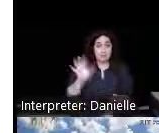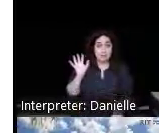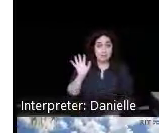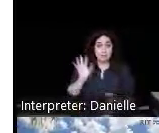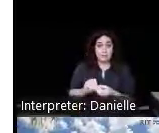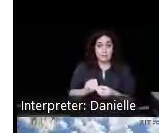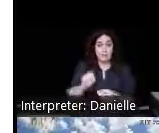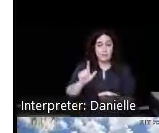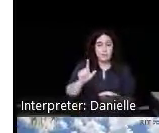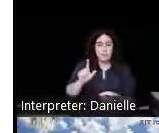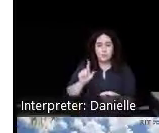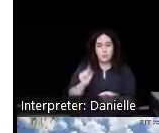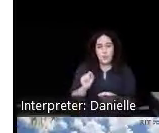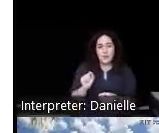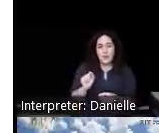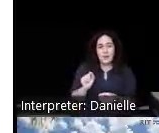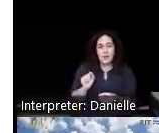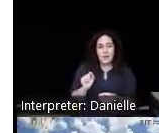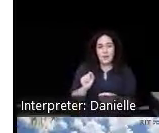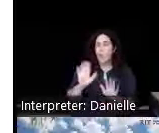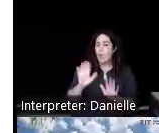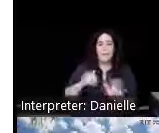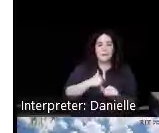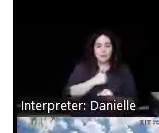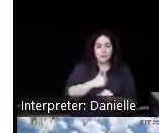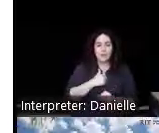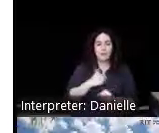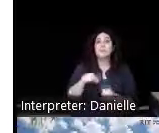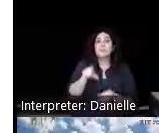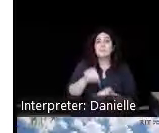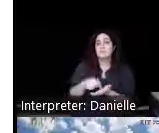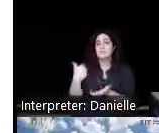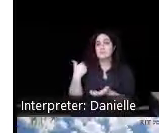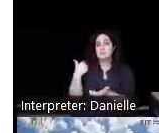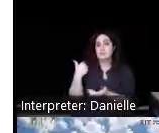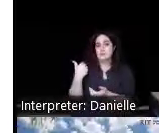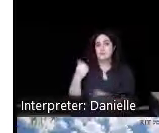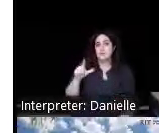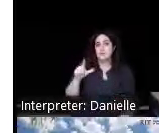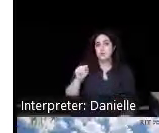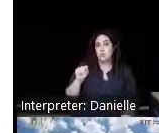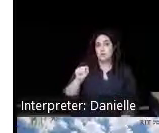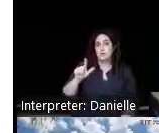2014, from last year actually, found that